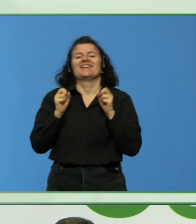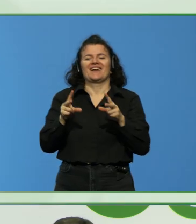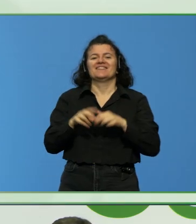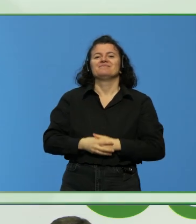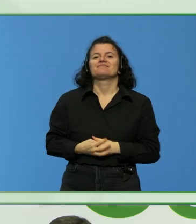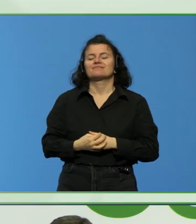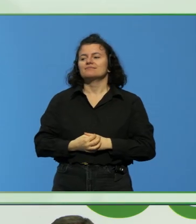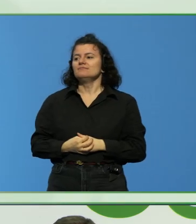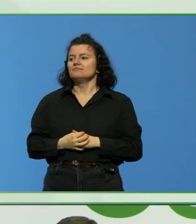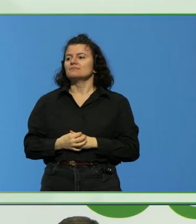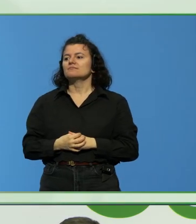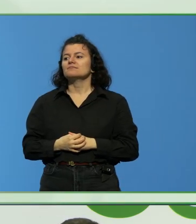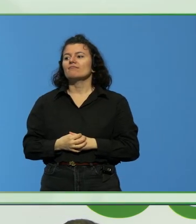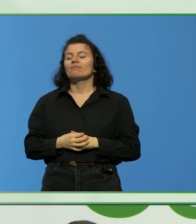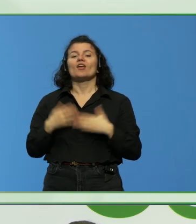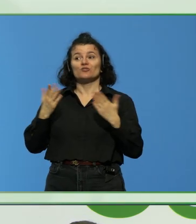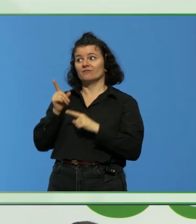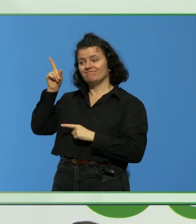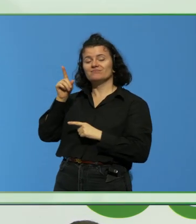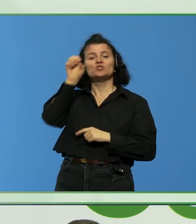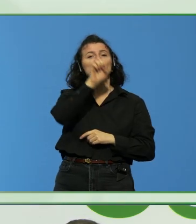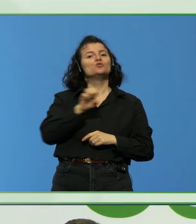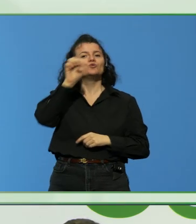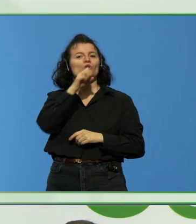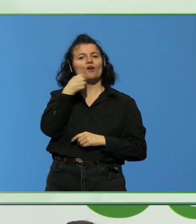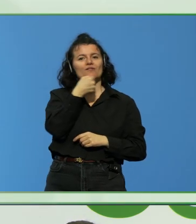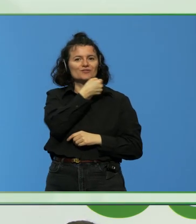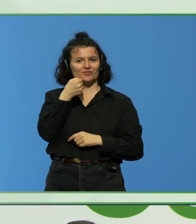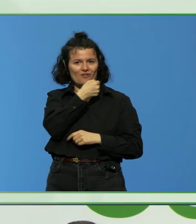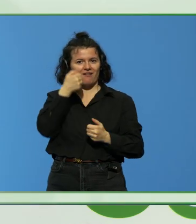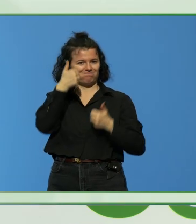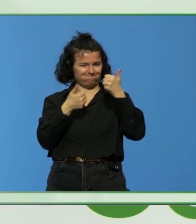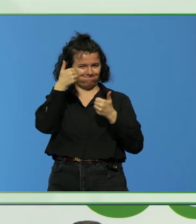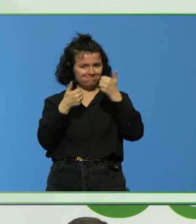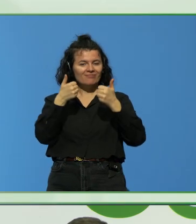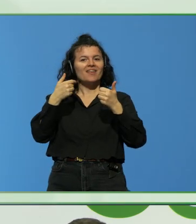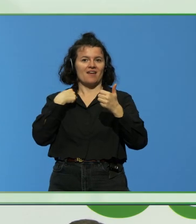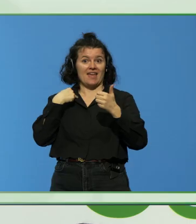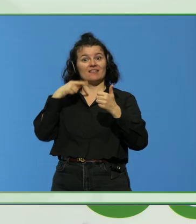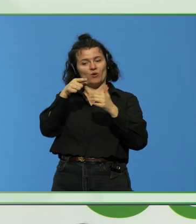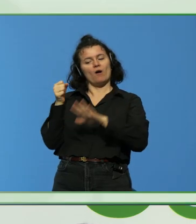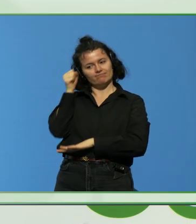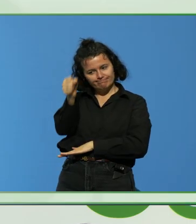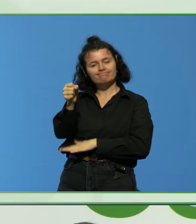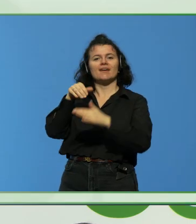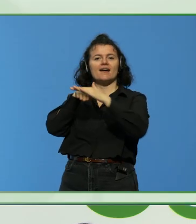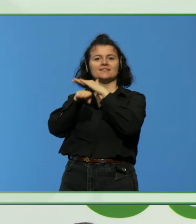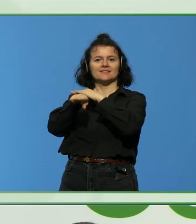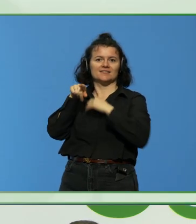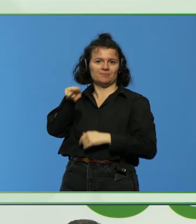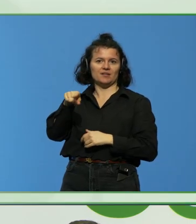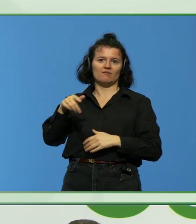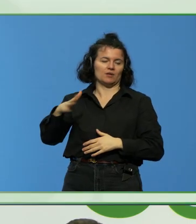said, accessibility at the Eurovision Song Contest in Vienna is very important for us. We offer on the program, on